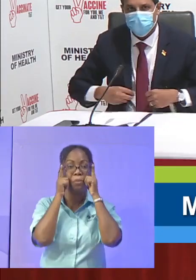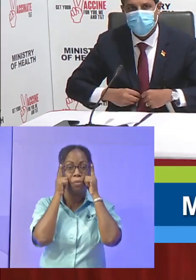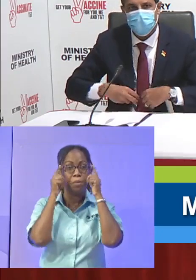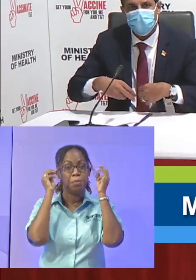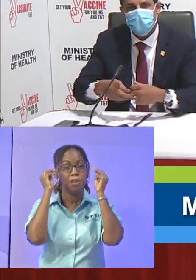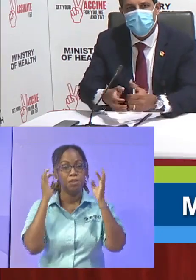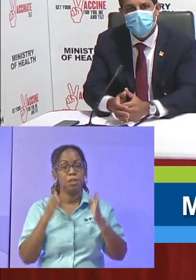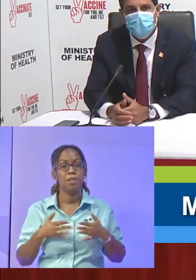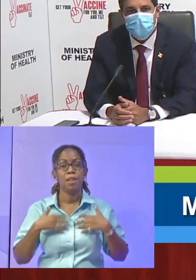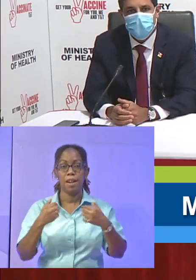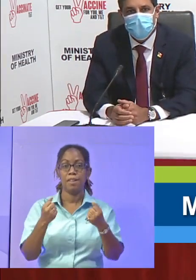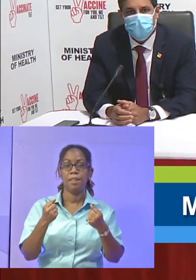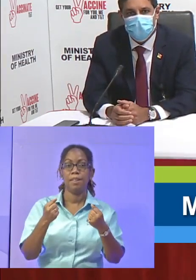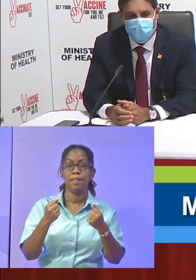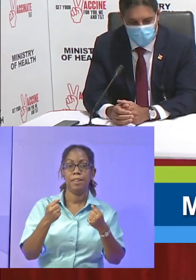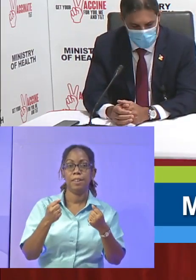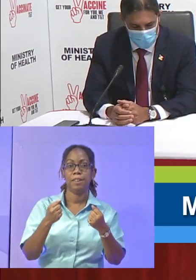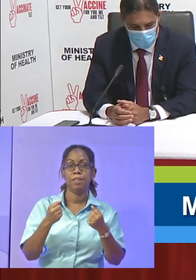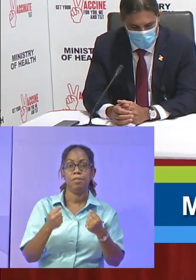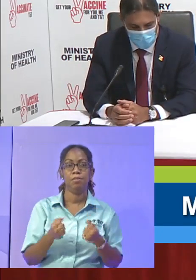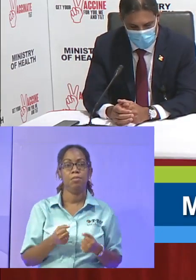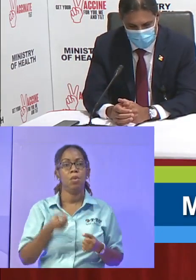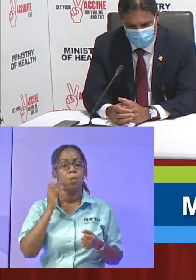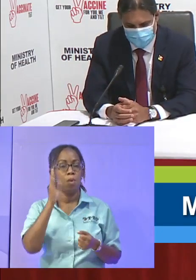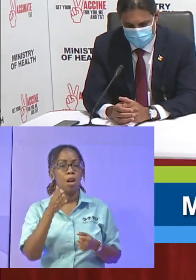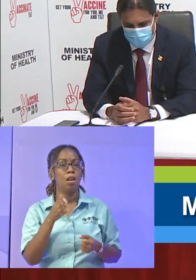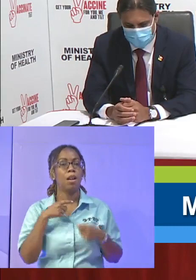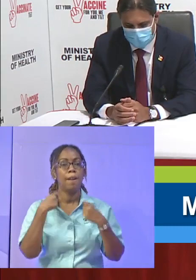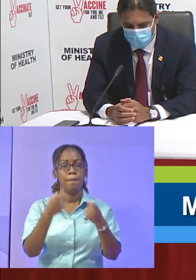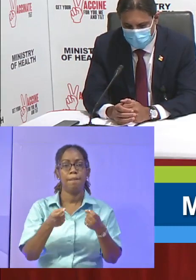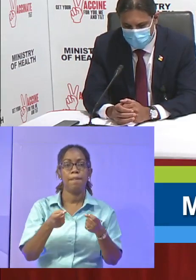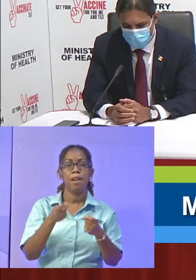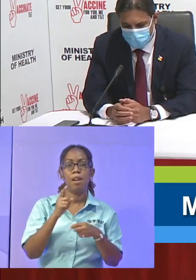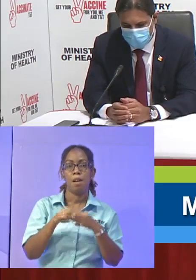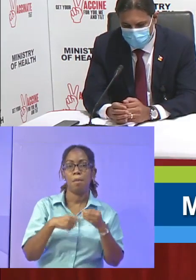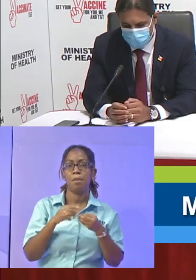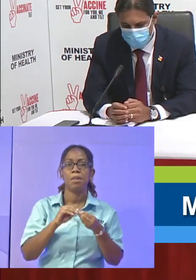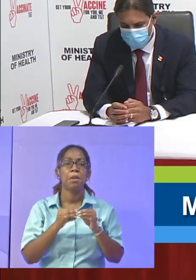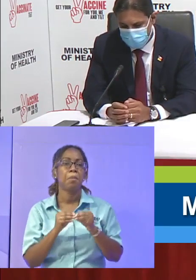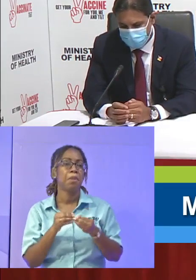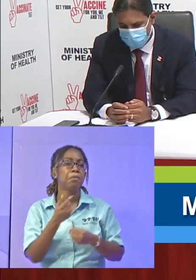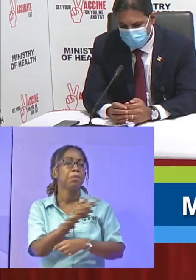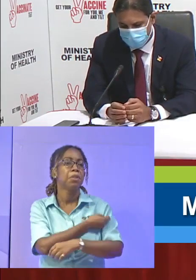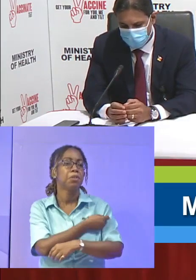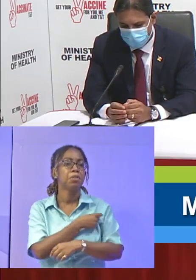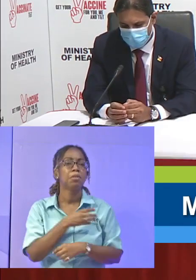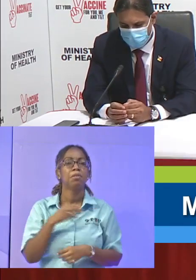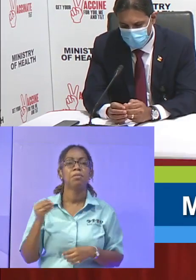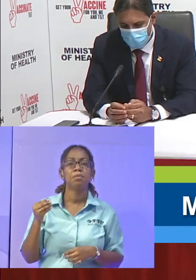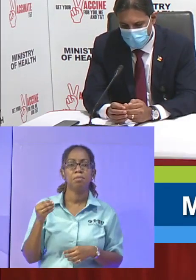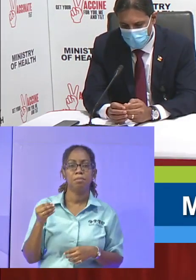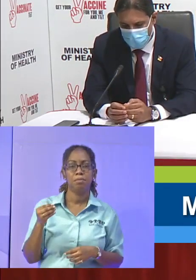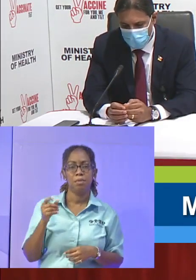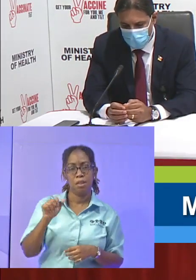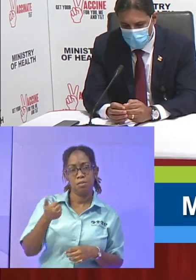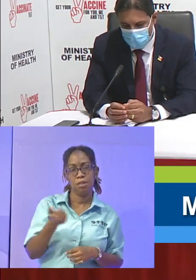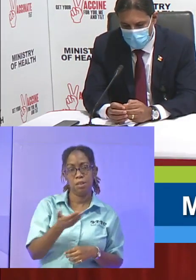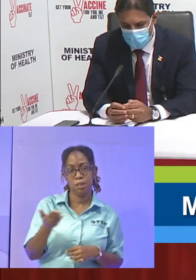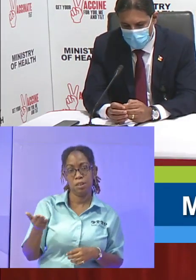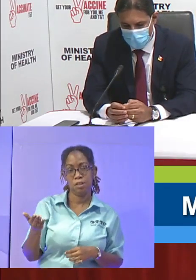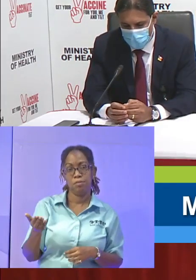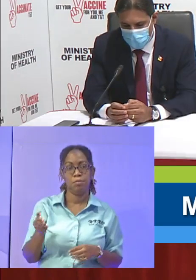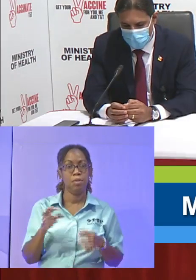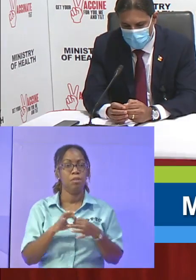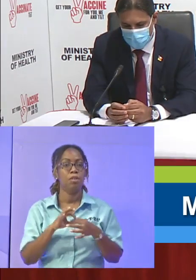Dialsing, Minister of Health, who will provide us with today's vaccination figures and address the current issues relating to the